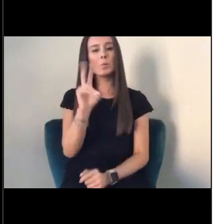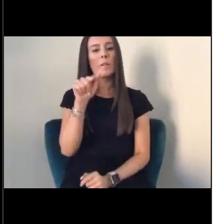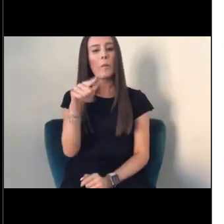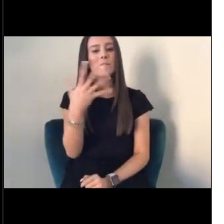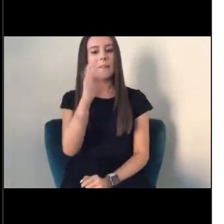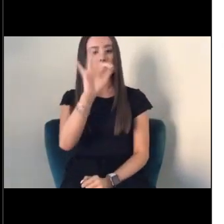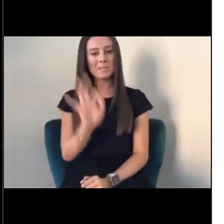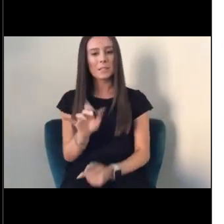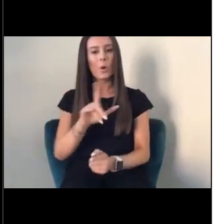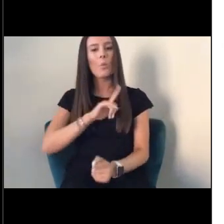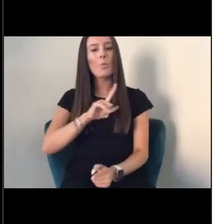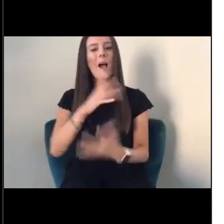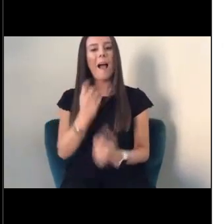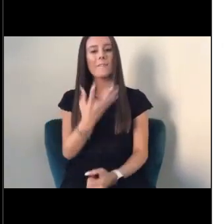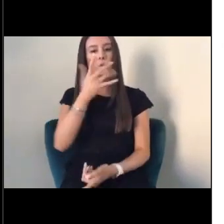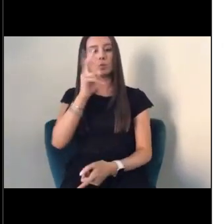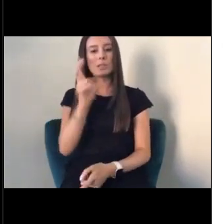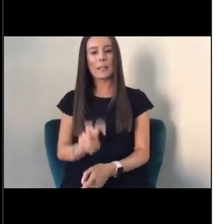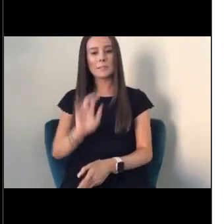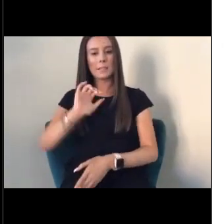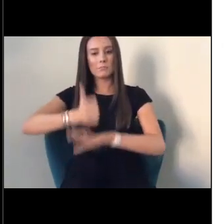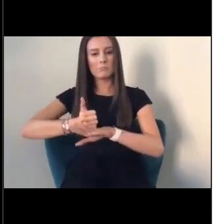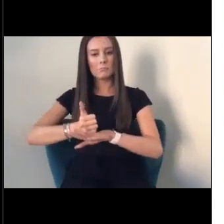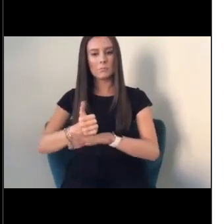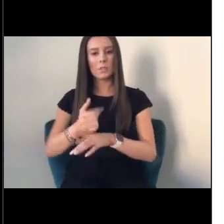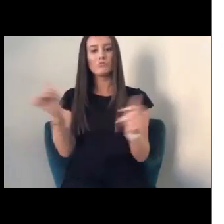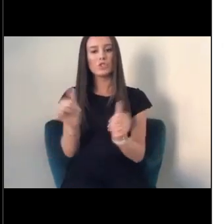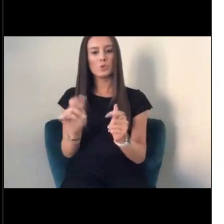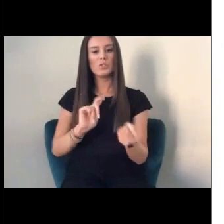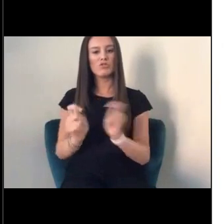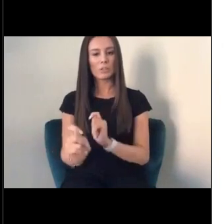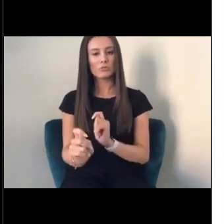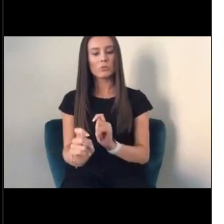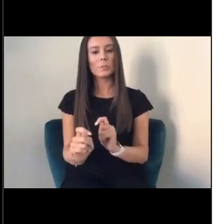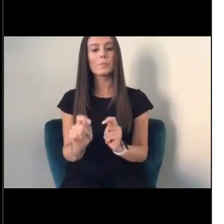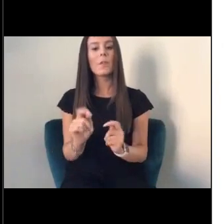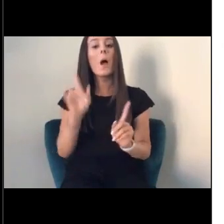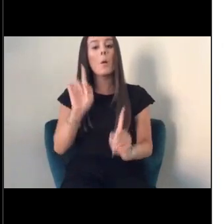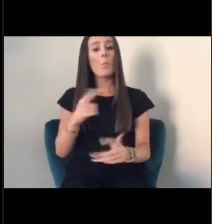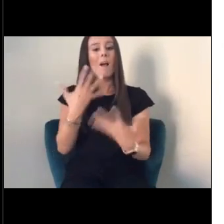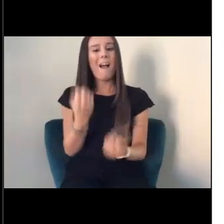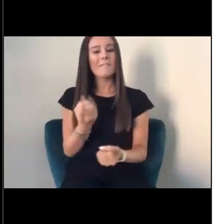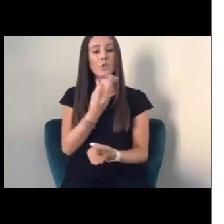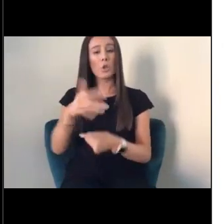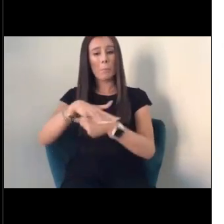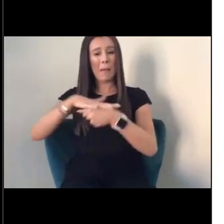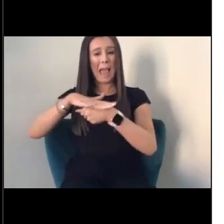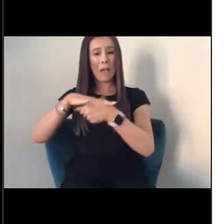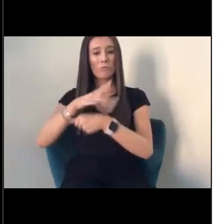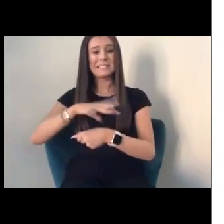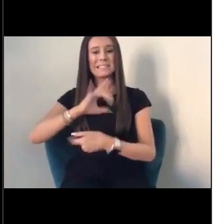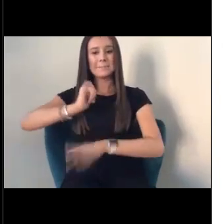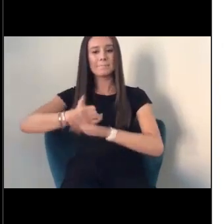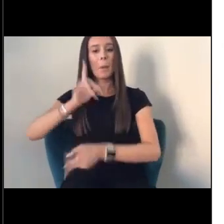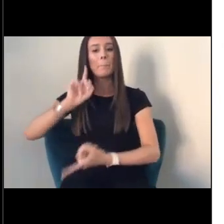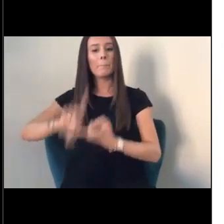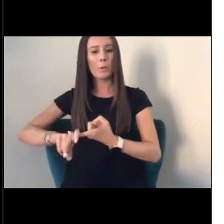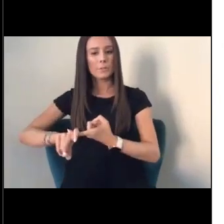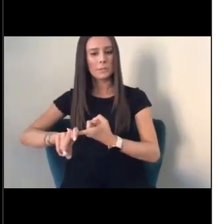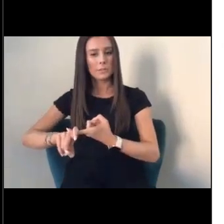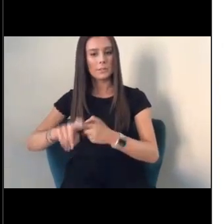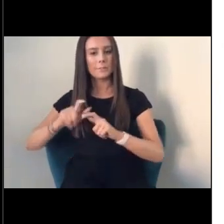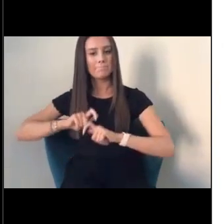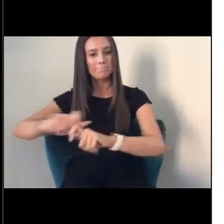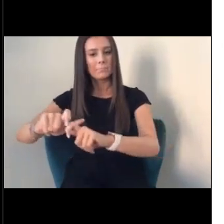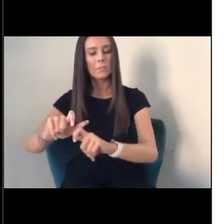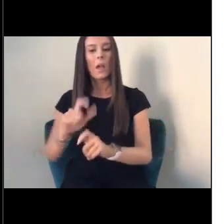route. Within this revised development boundary, there's now some additional land that will be required permanently, whereas other areas like